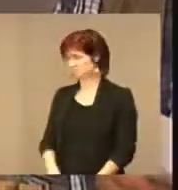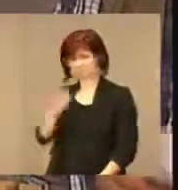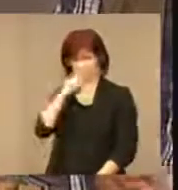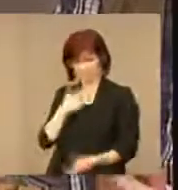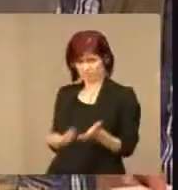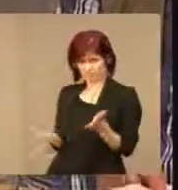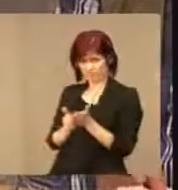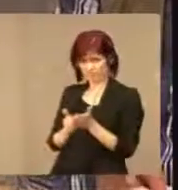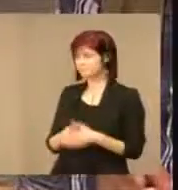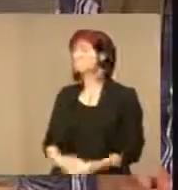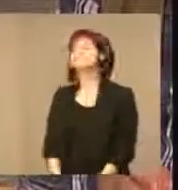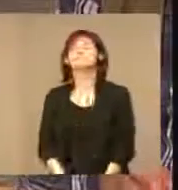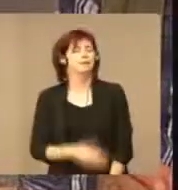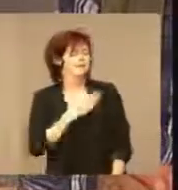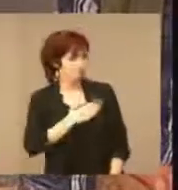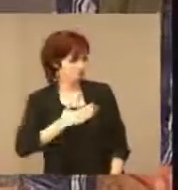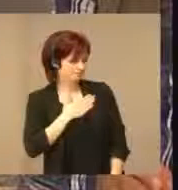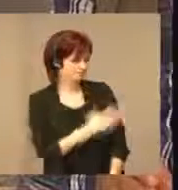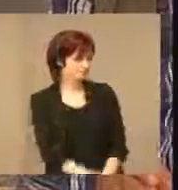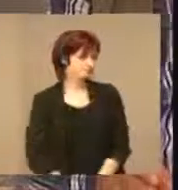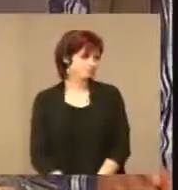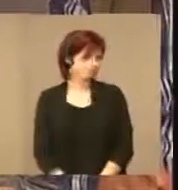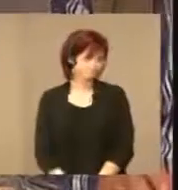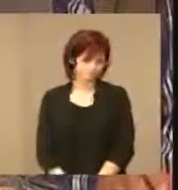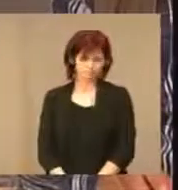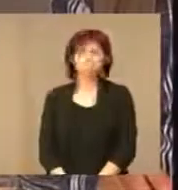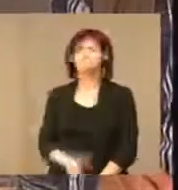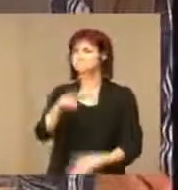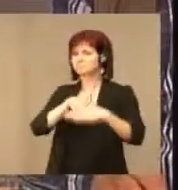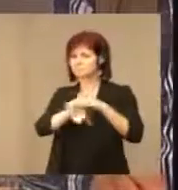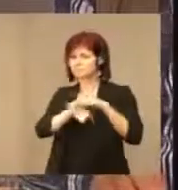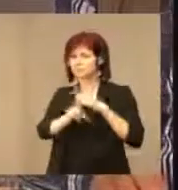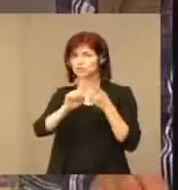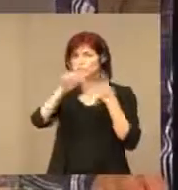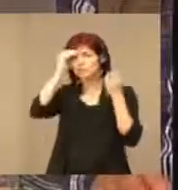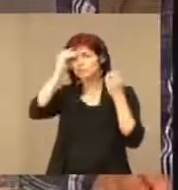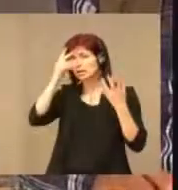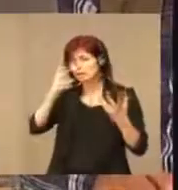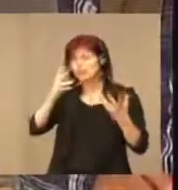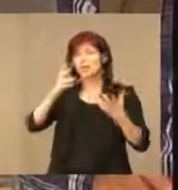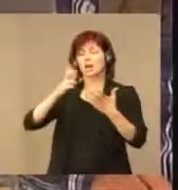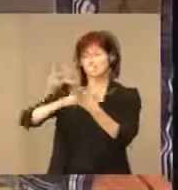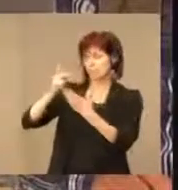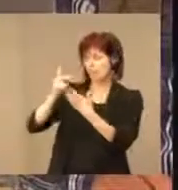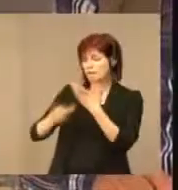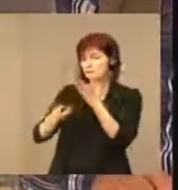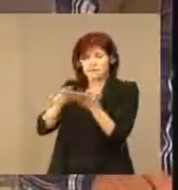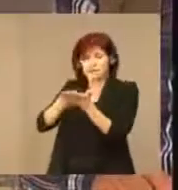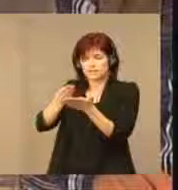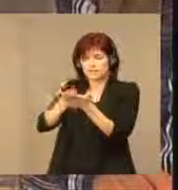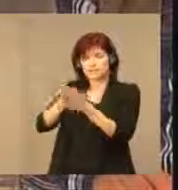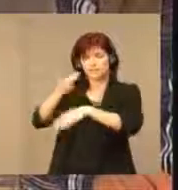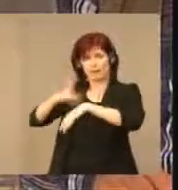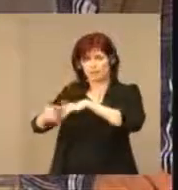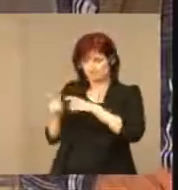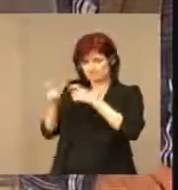Yes. Okay, so sure. So access to information and available programs and funding seems to be an issue for